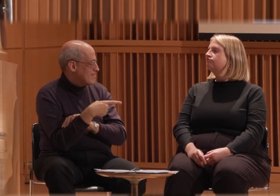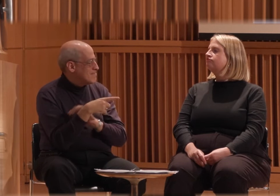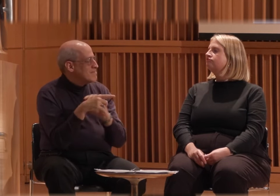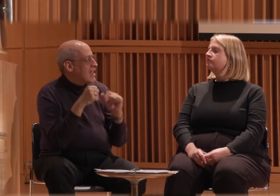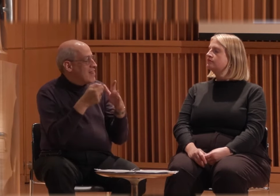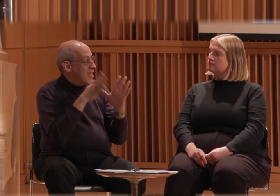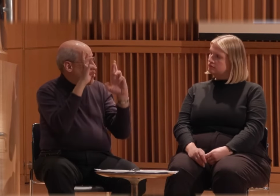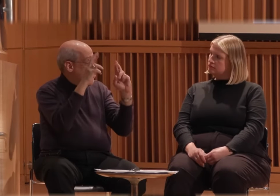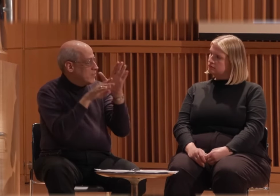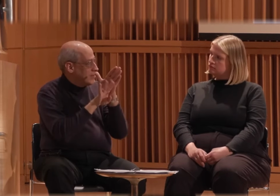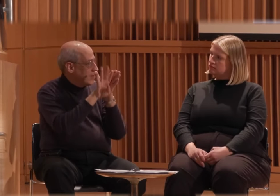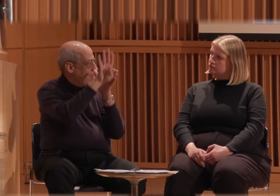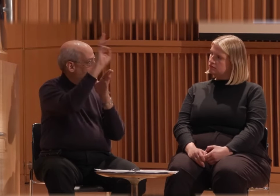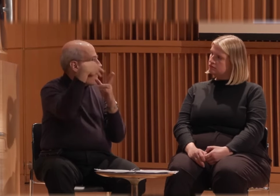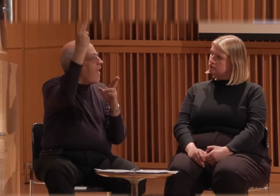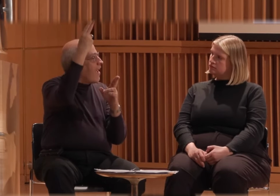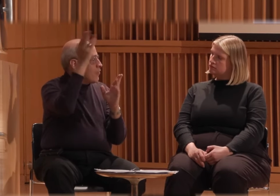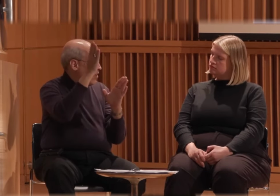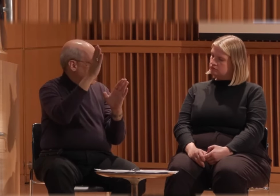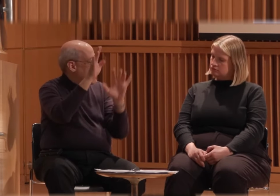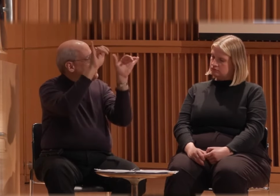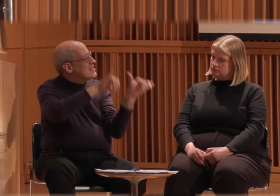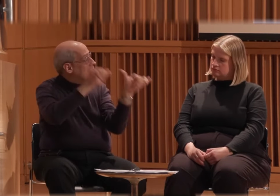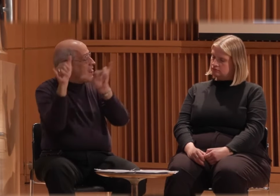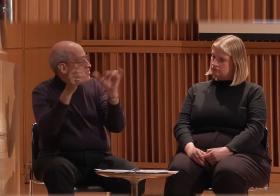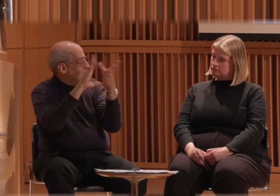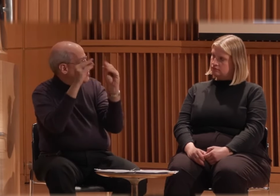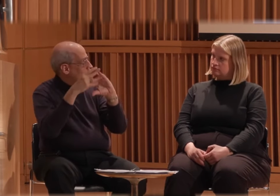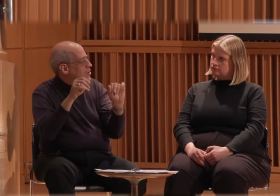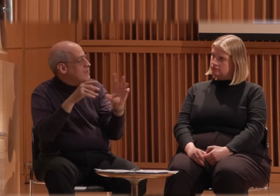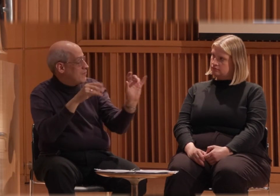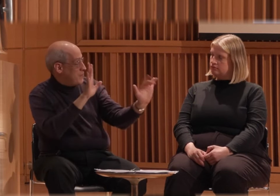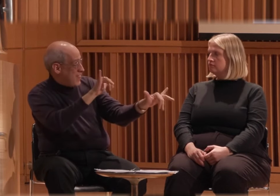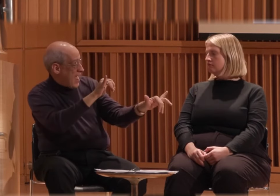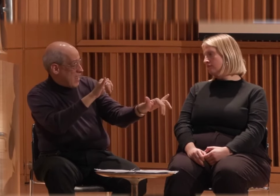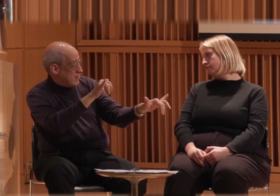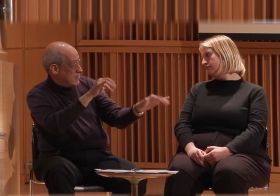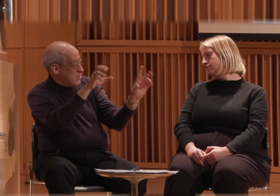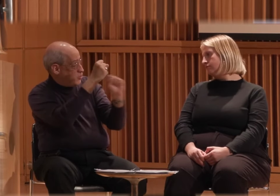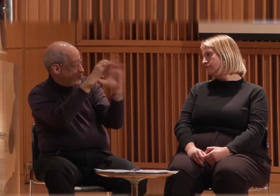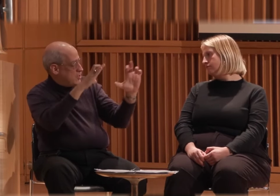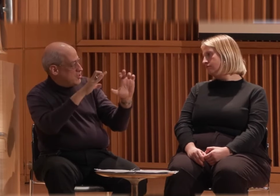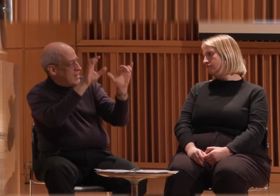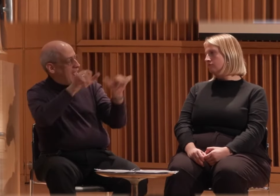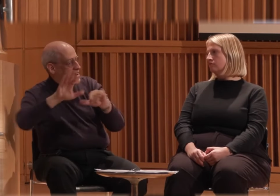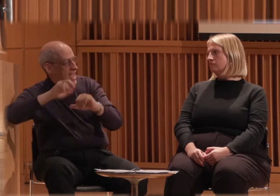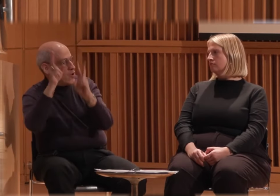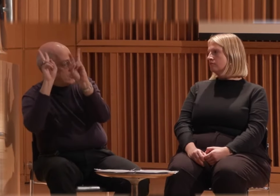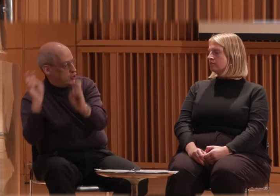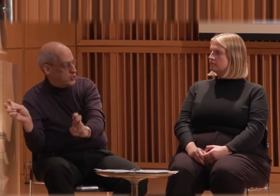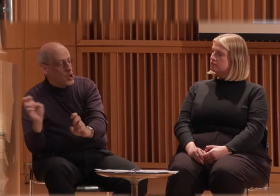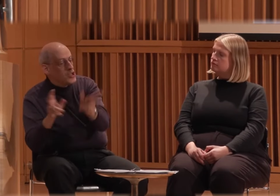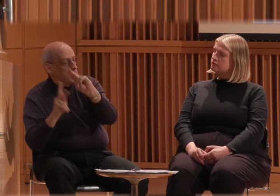it goes high again. I think there's an analogy to be drawn between that and these kinds of issues, because everybody